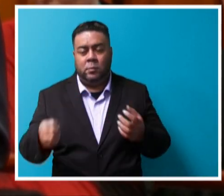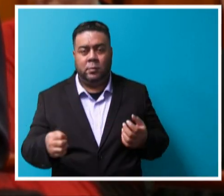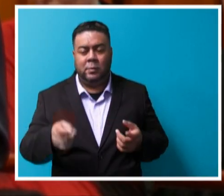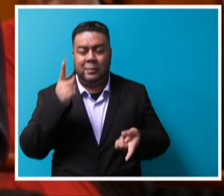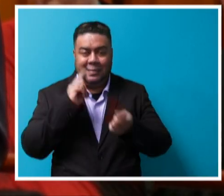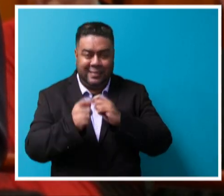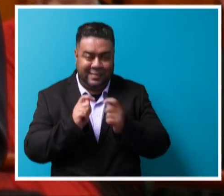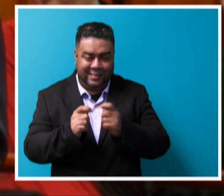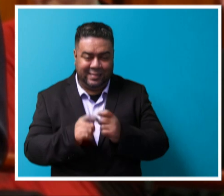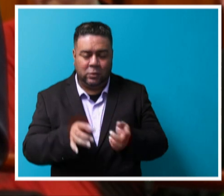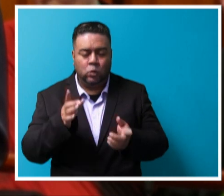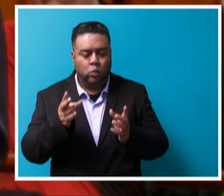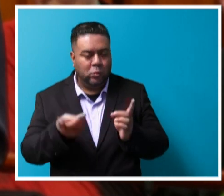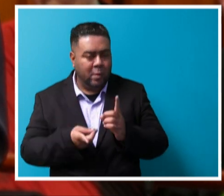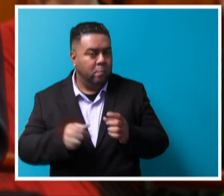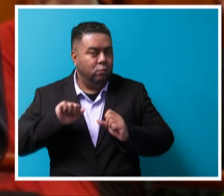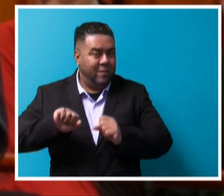testing, treatment, prevention,